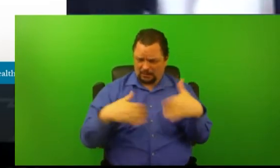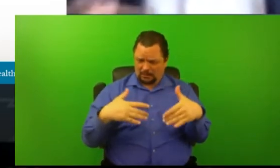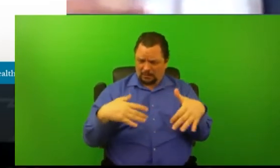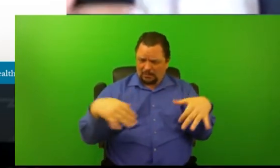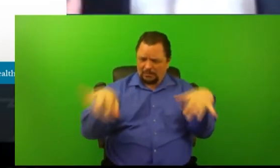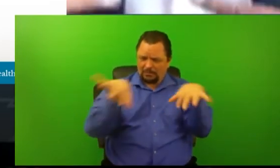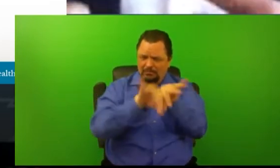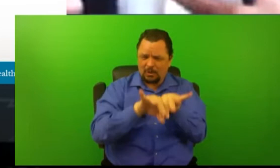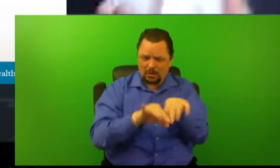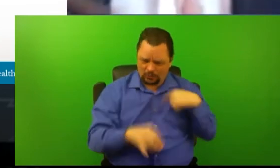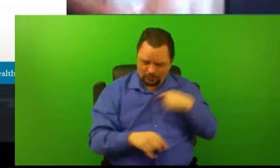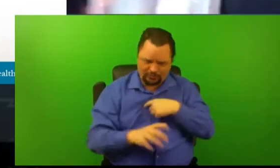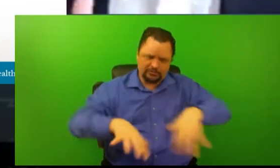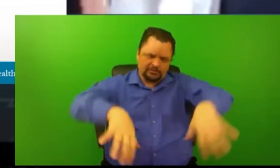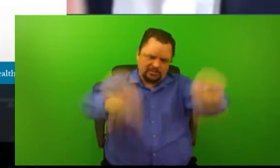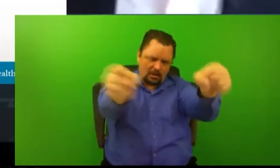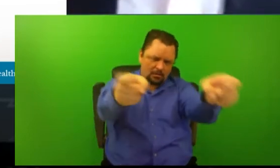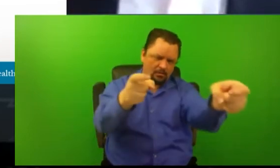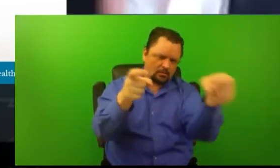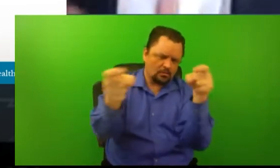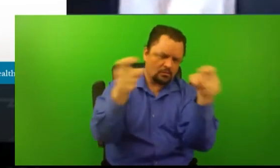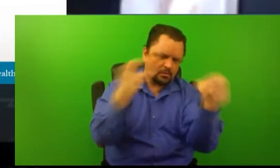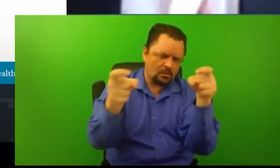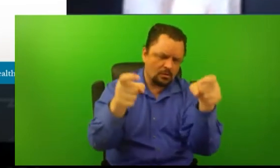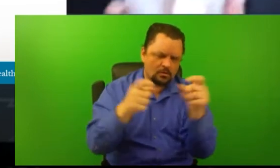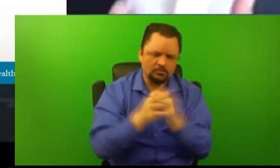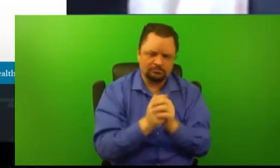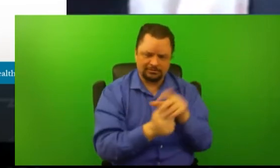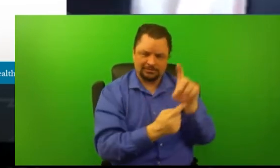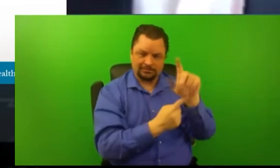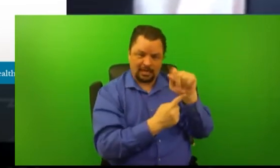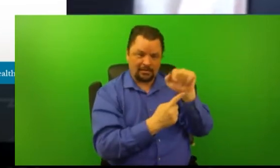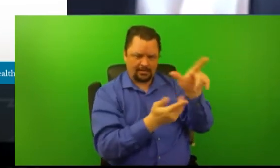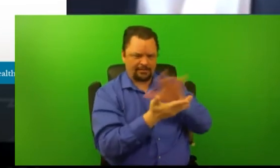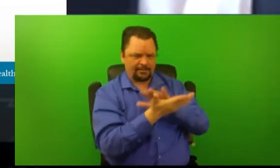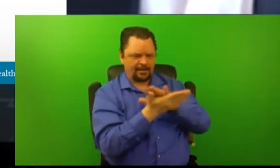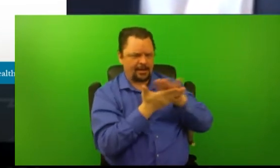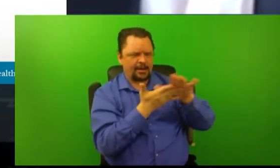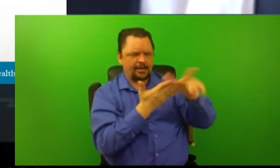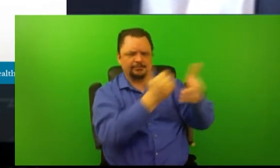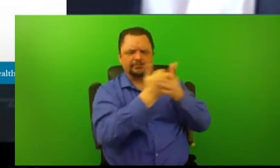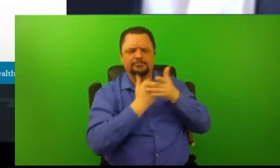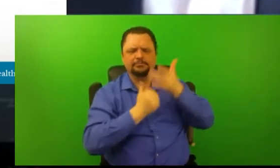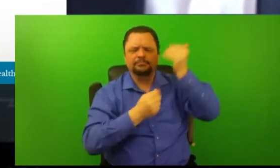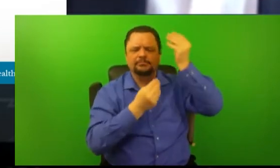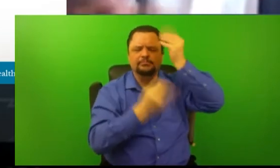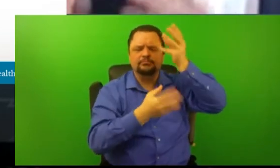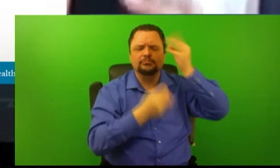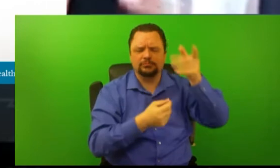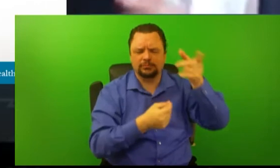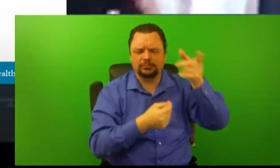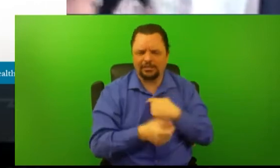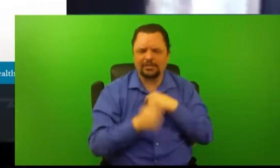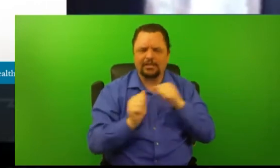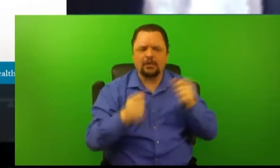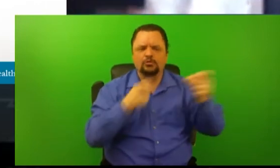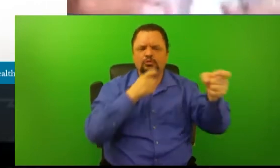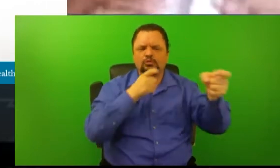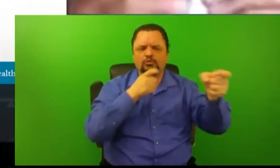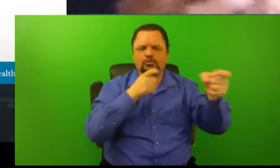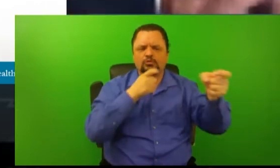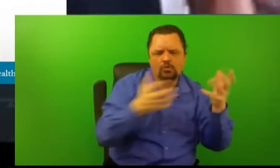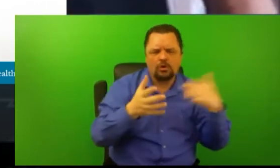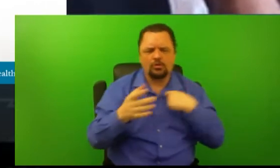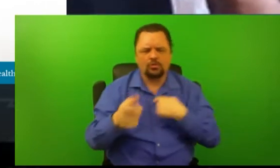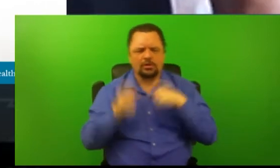but we want to continue to do these strategies that we have control over, evaluating our own personal risk, moving forward. And